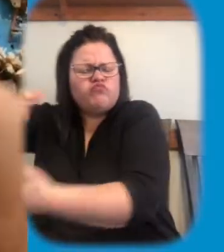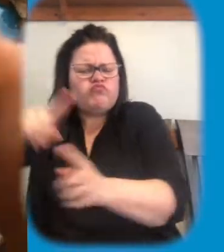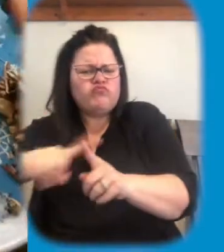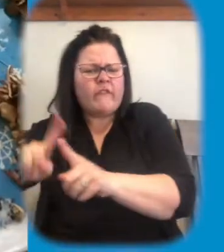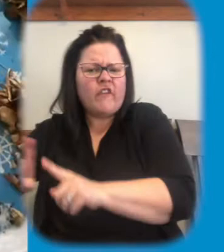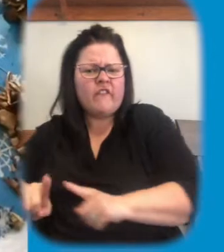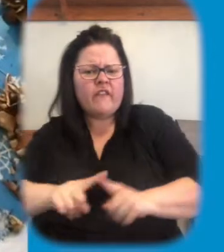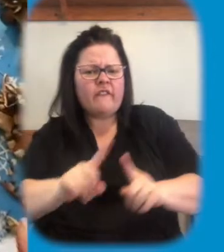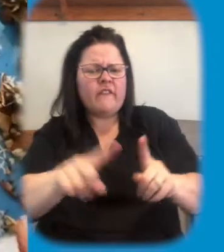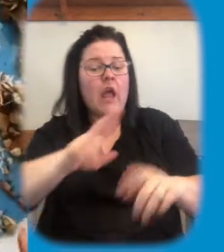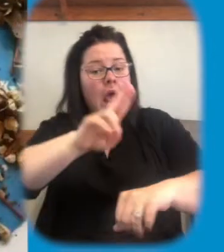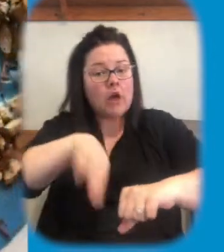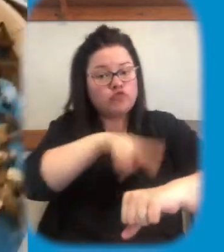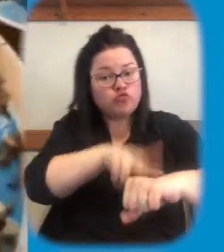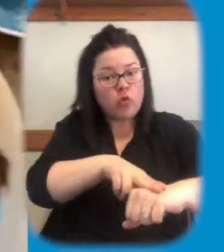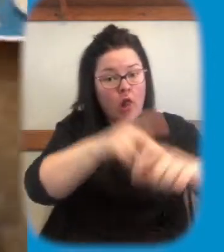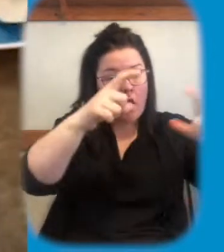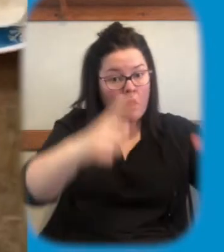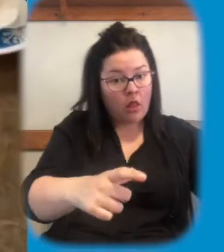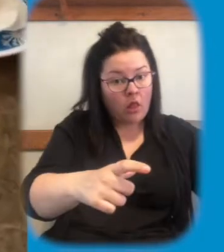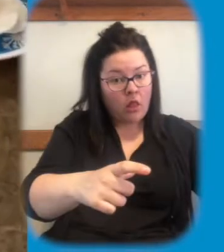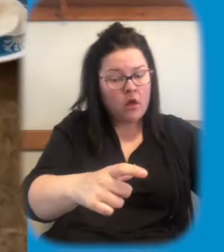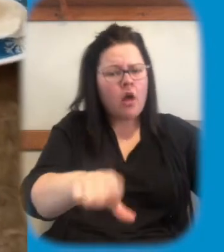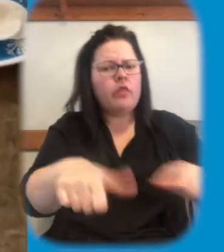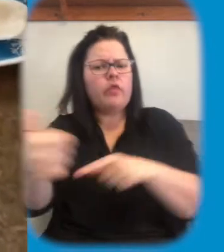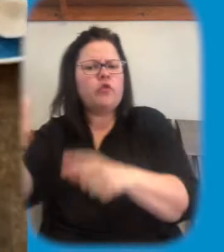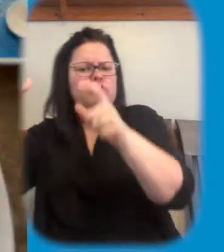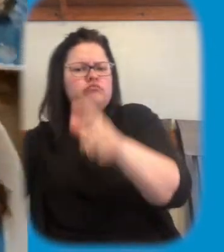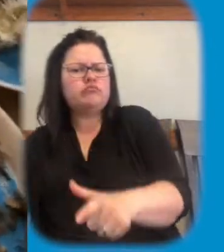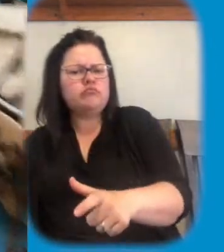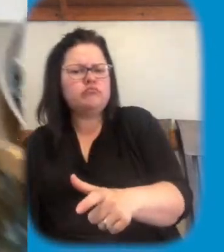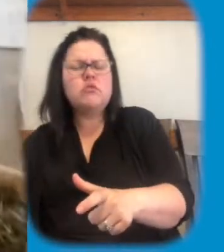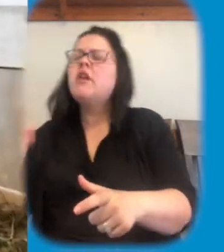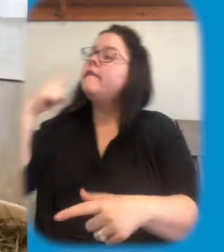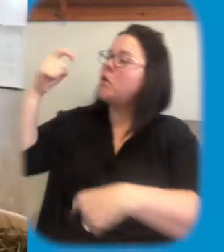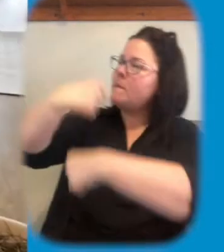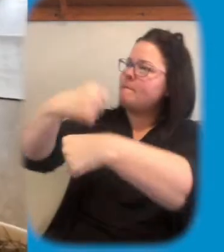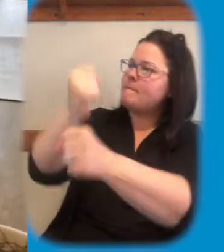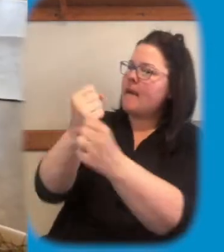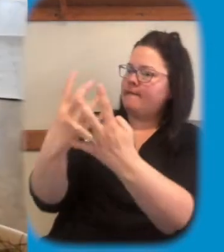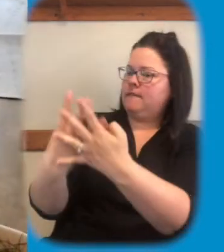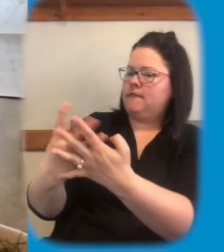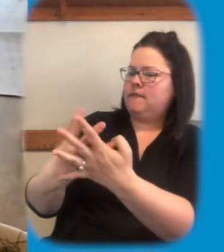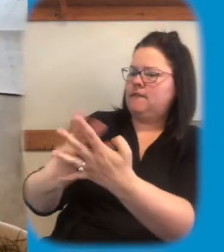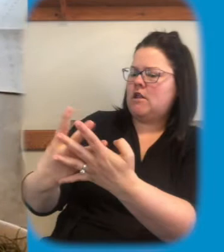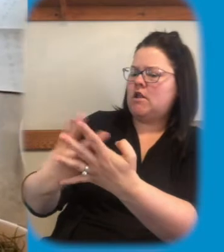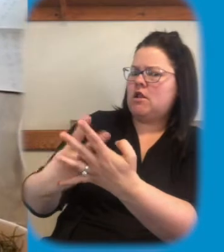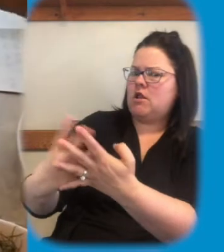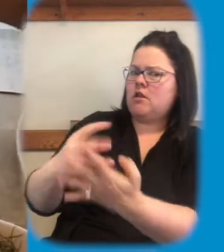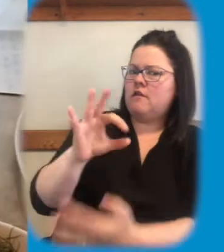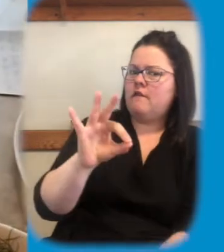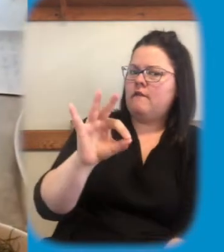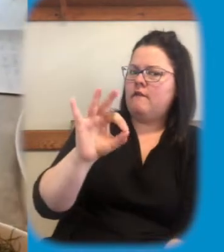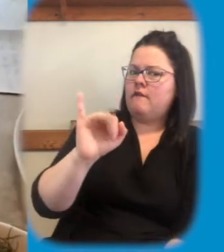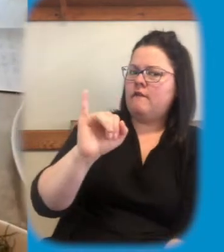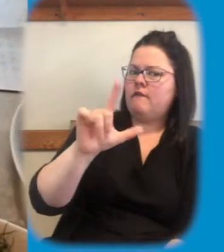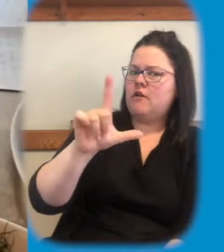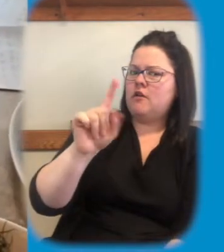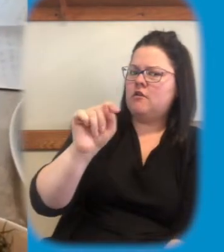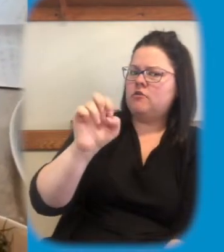of natural materials. To make those 3 filters. Why do we need to make filters? To clean that water.